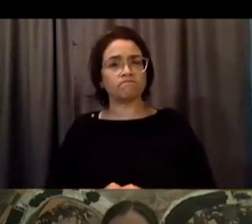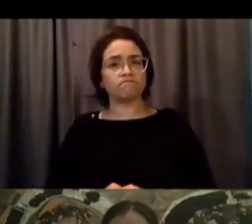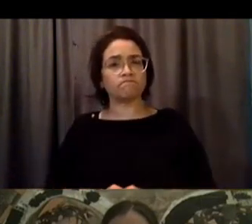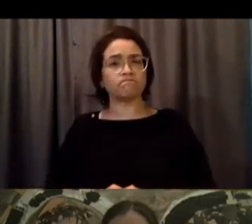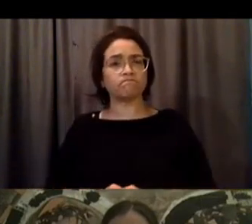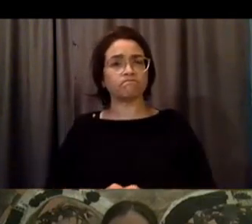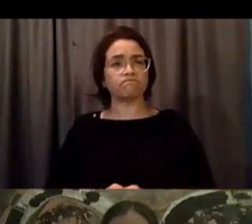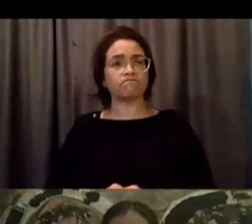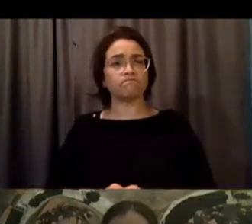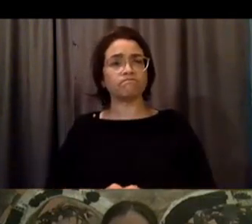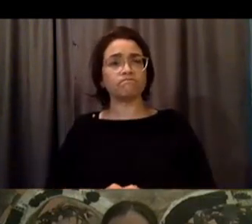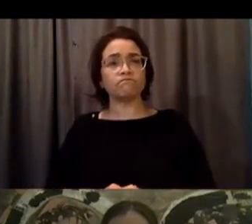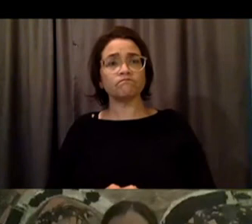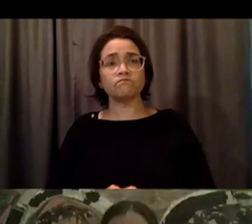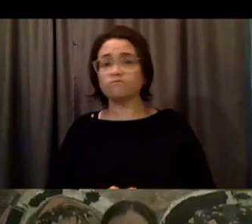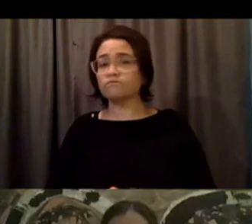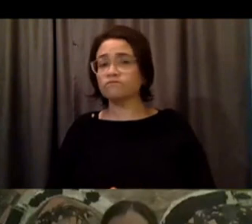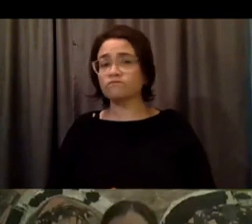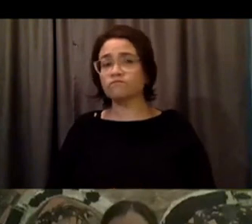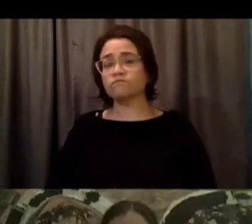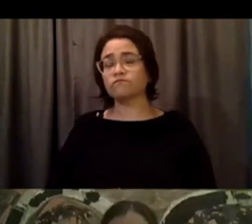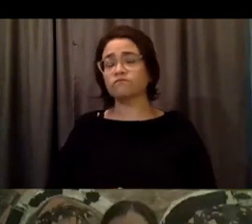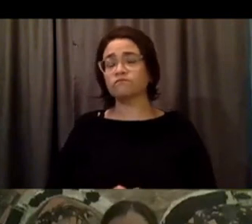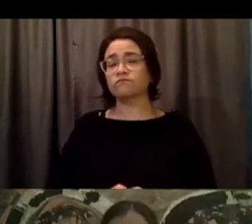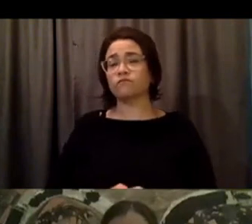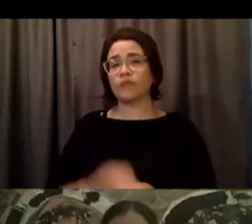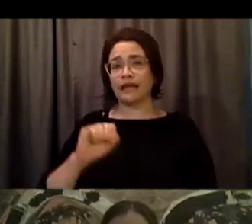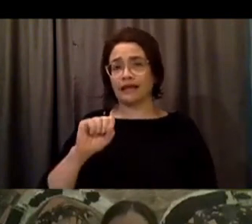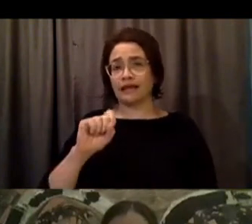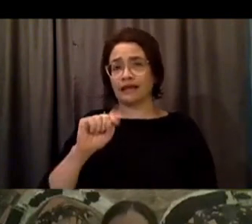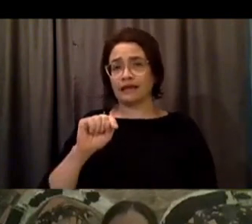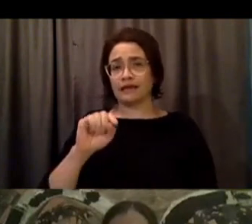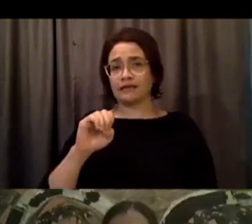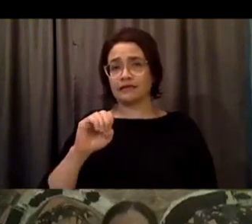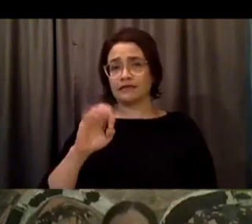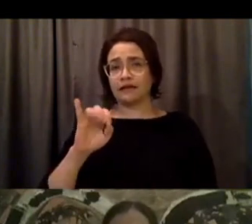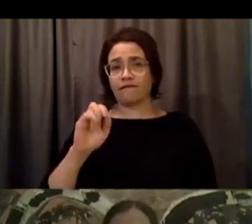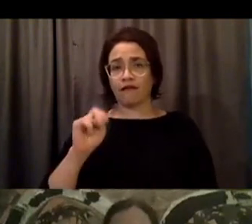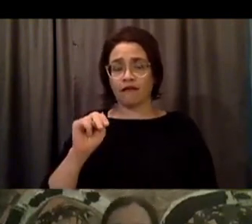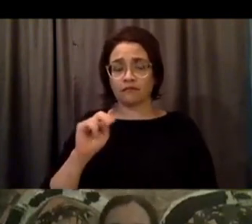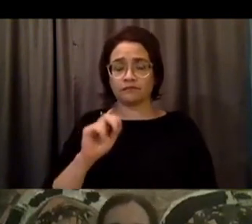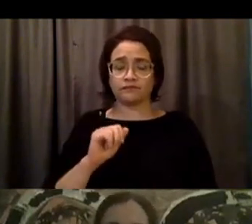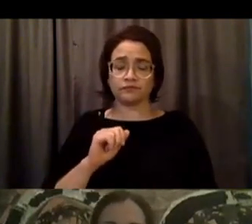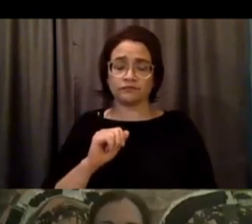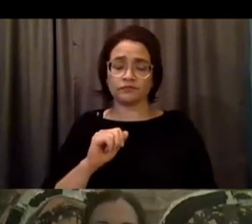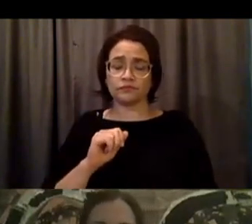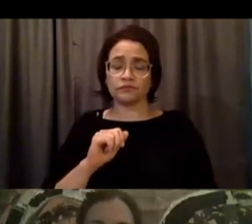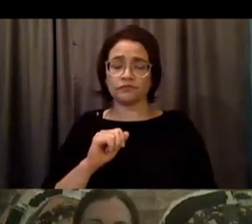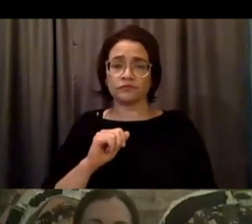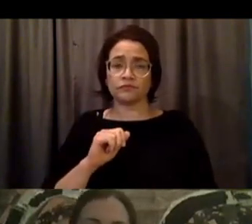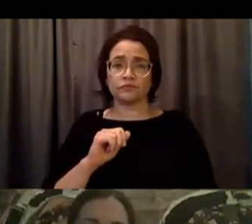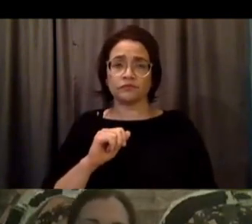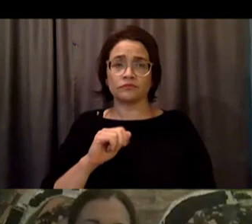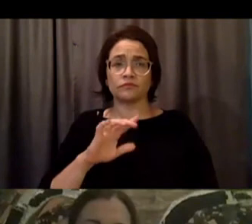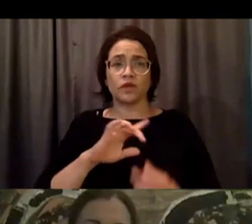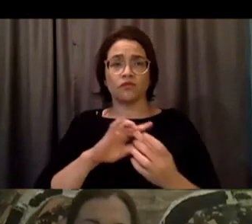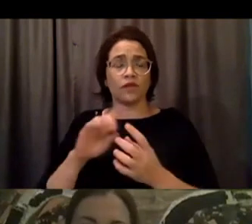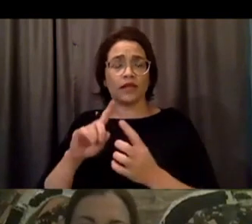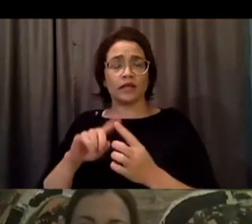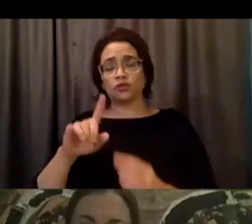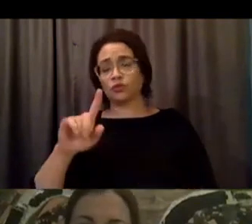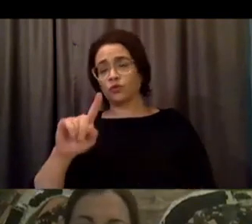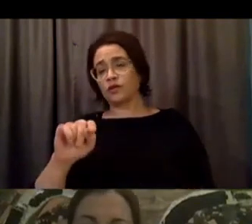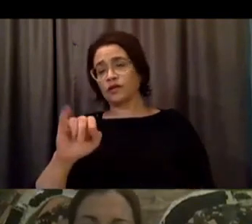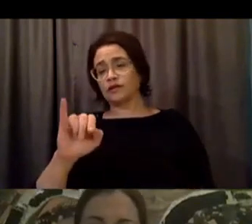As for the, um, the question pertaining to how Timothy Snyder may or may not have